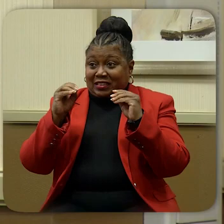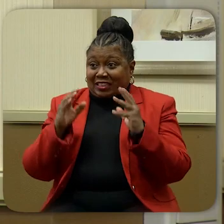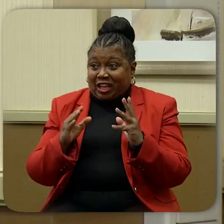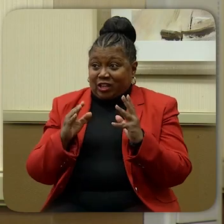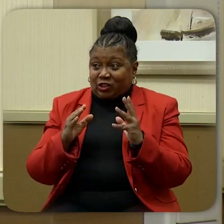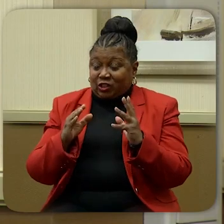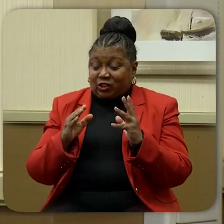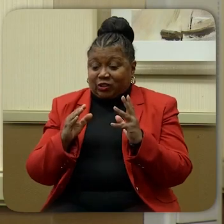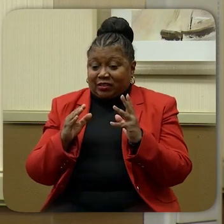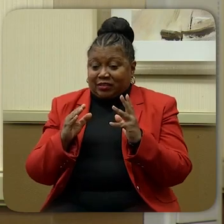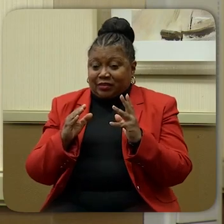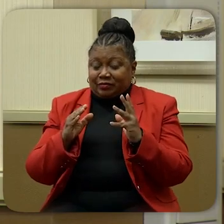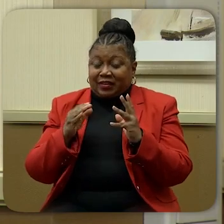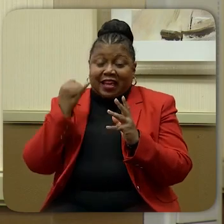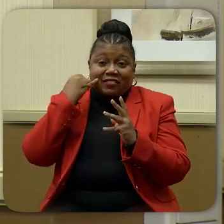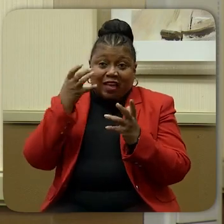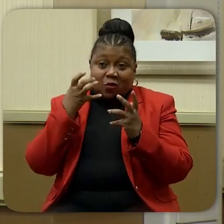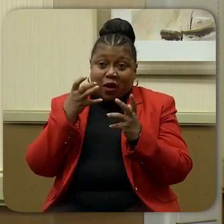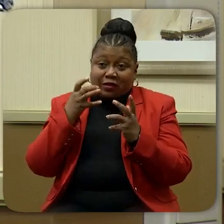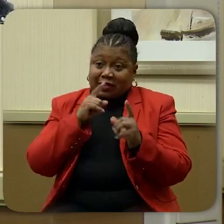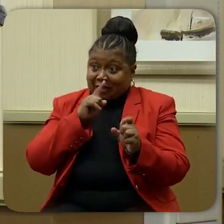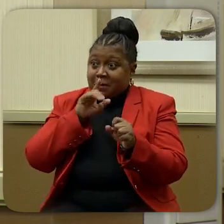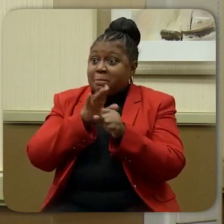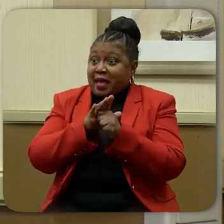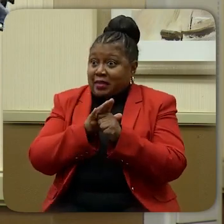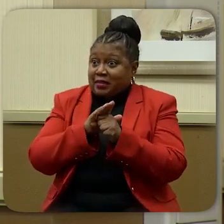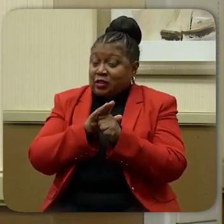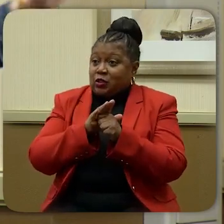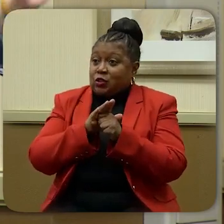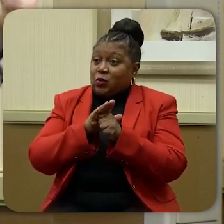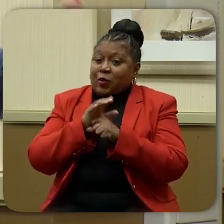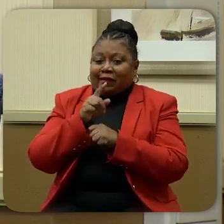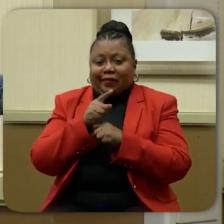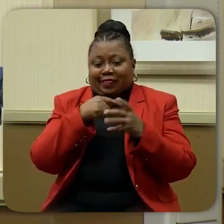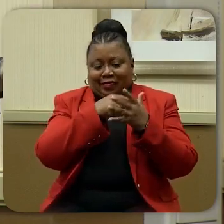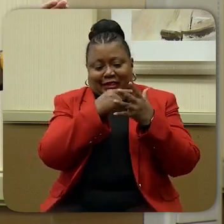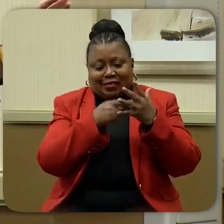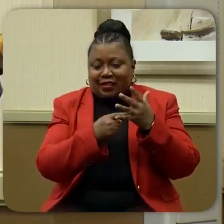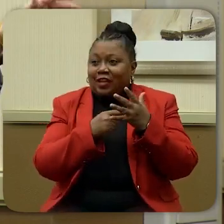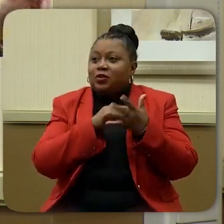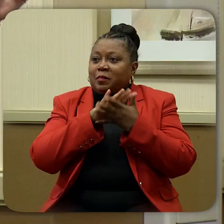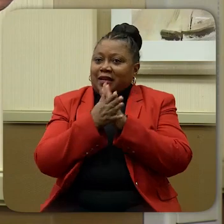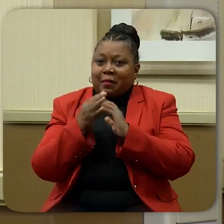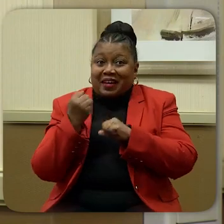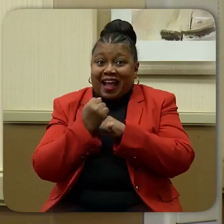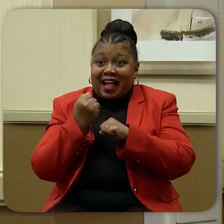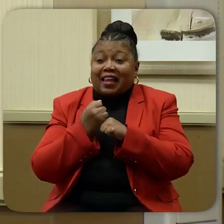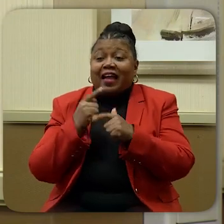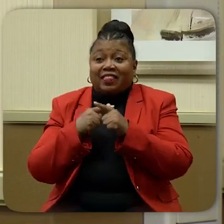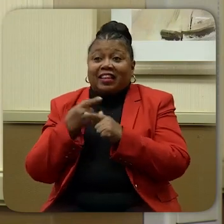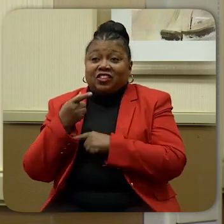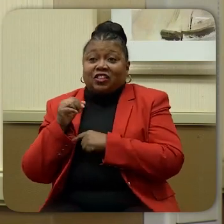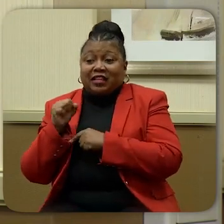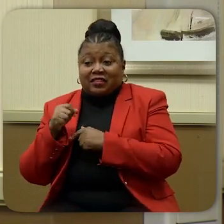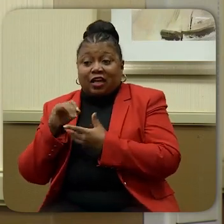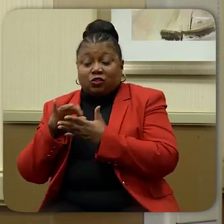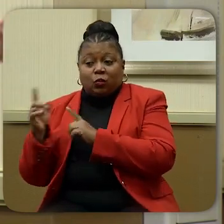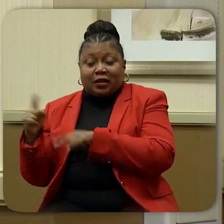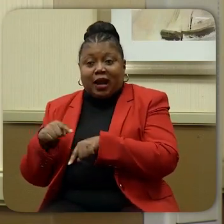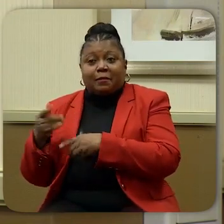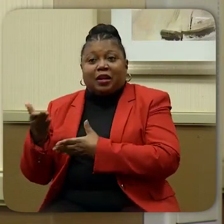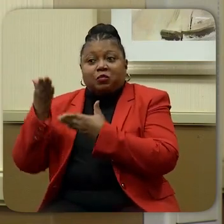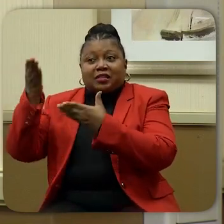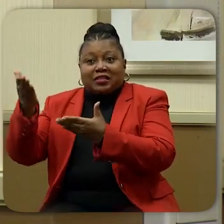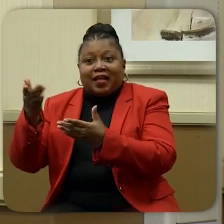teachers, if they wanted to commit to like XYZ things to be an ally, then the GSA students would come and